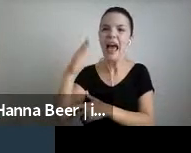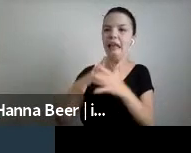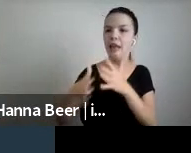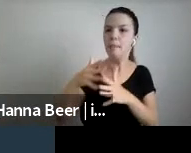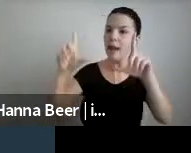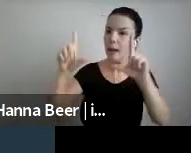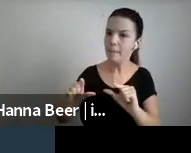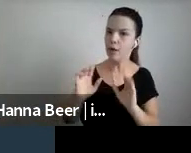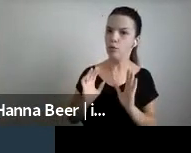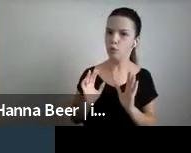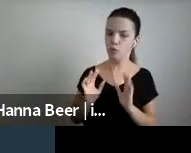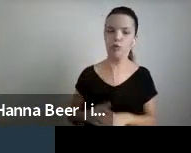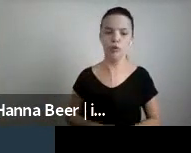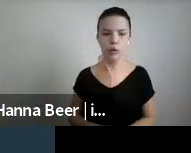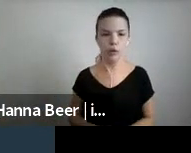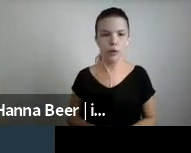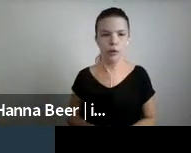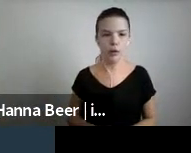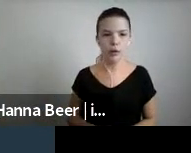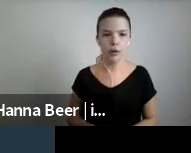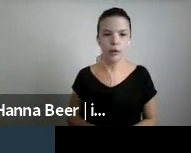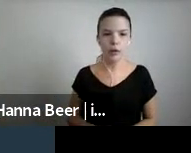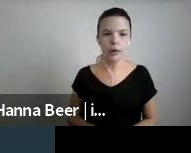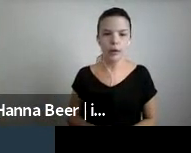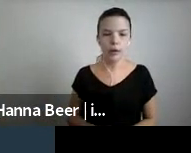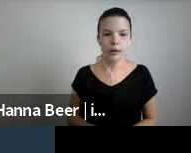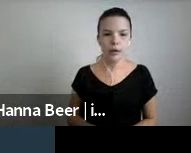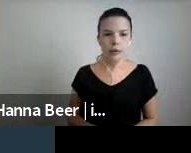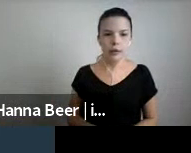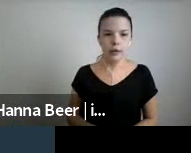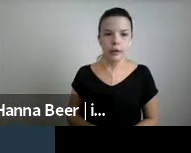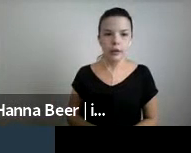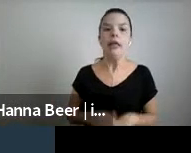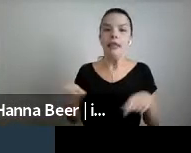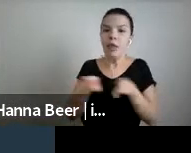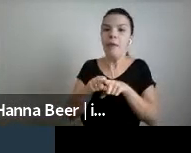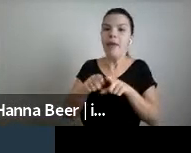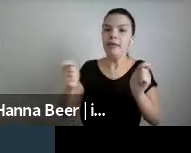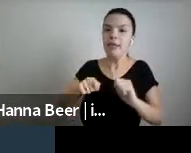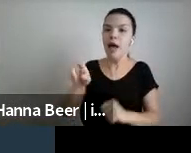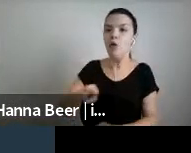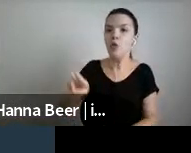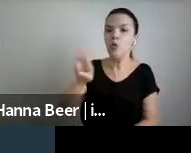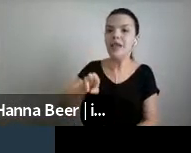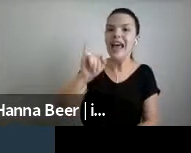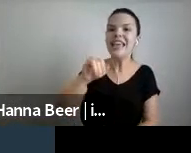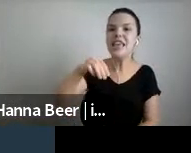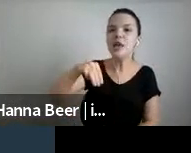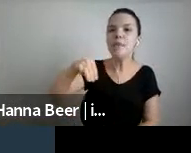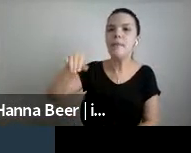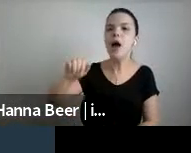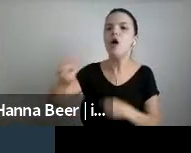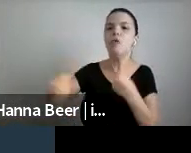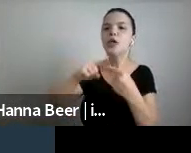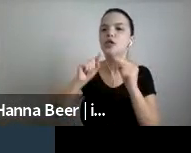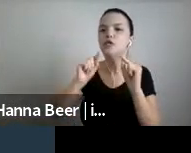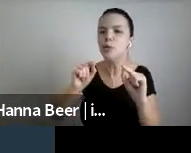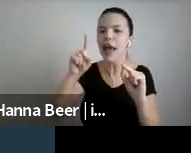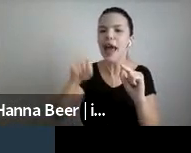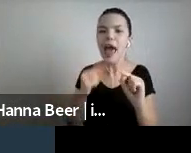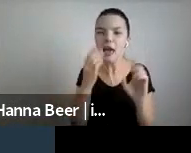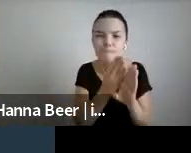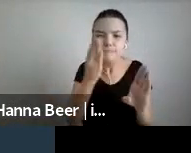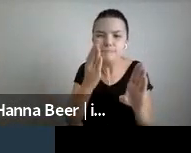is using IMAs to identify ship strike areas. We have a resolution with the Convention